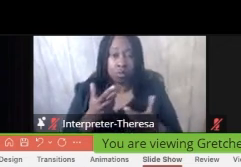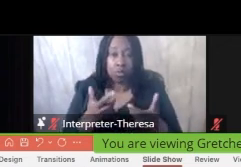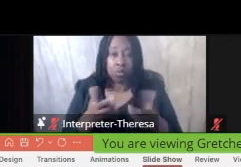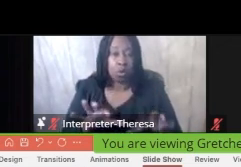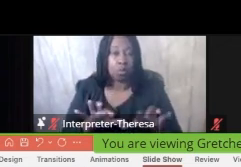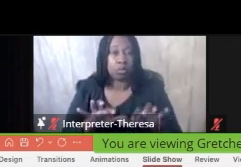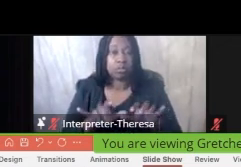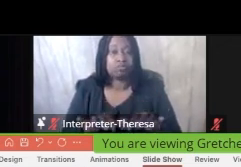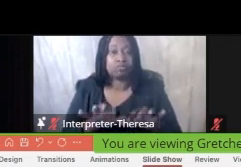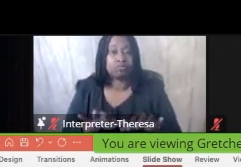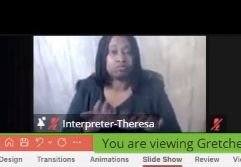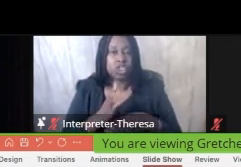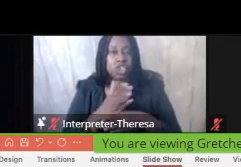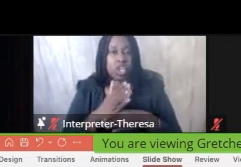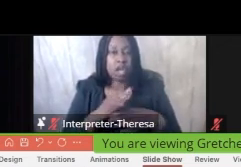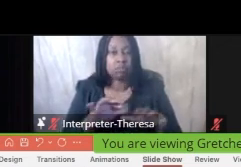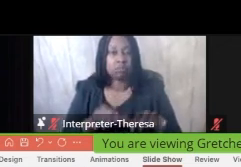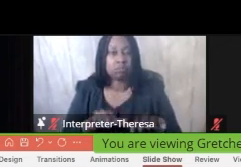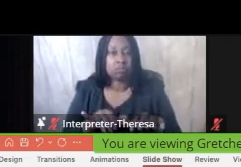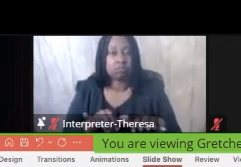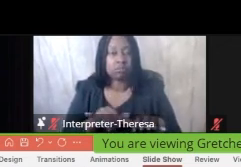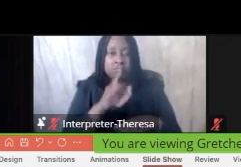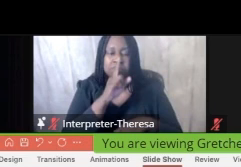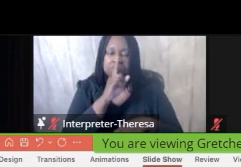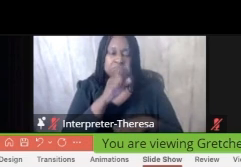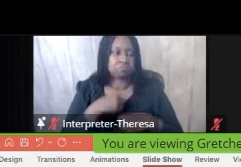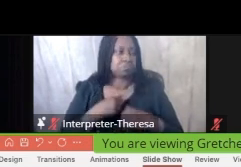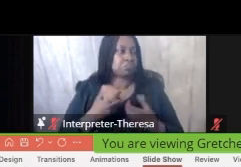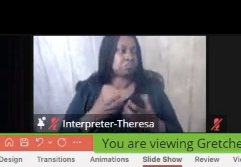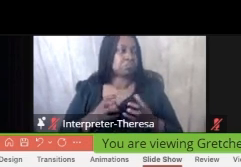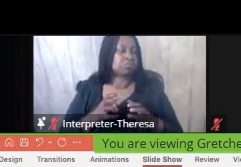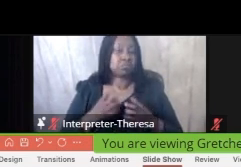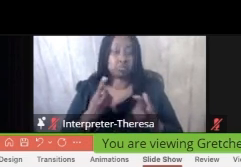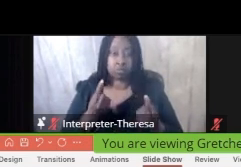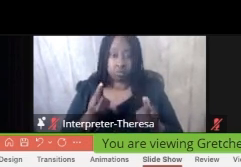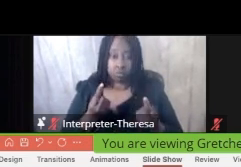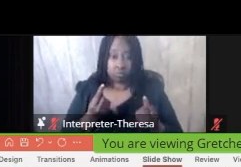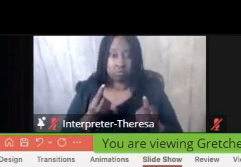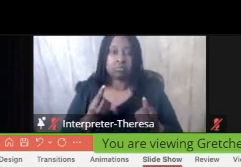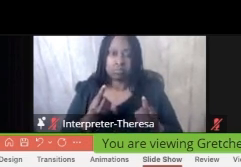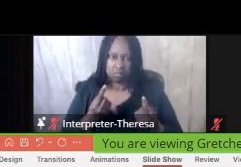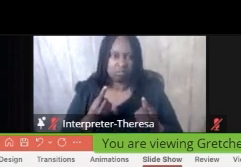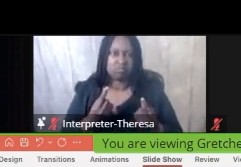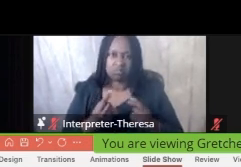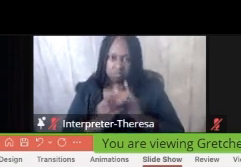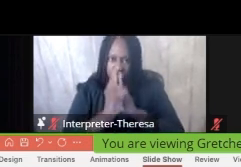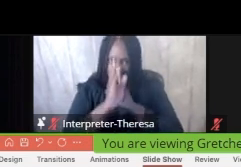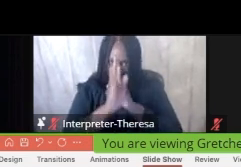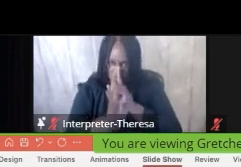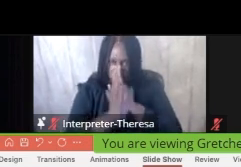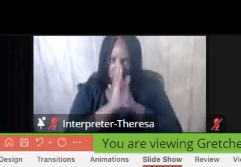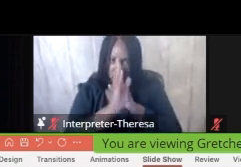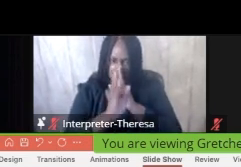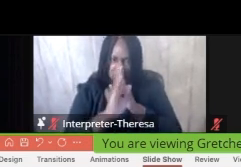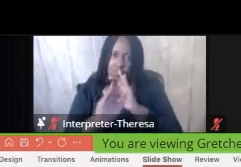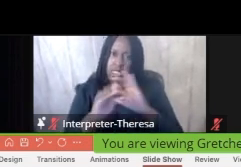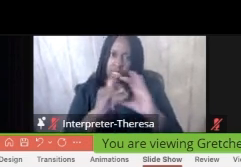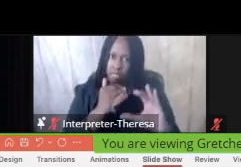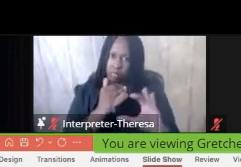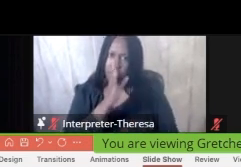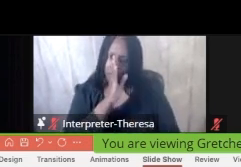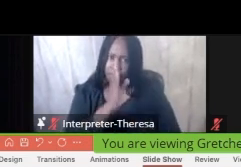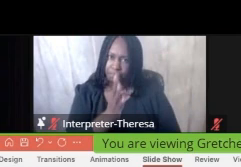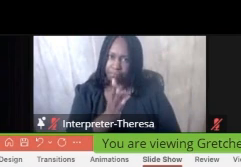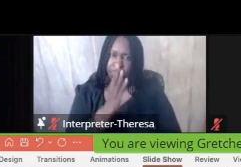chat, then to offer up direct contact to us via email, and we'll put